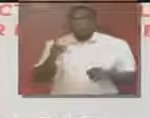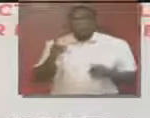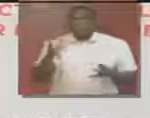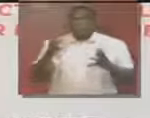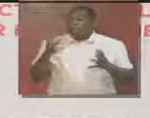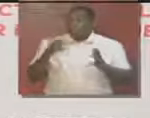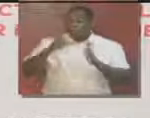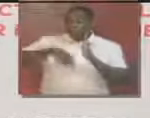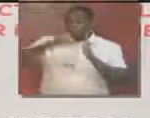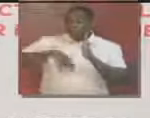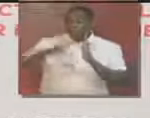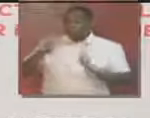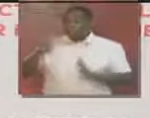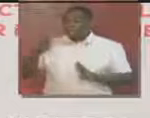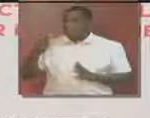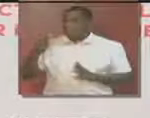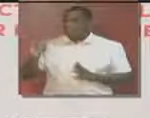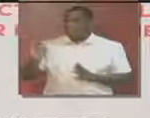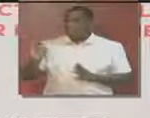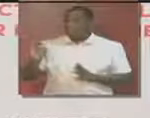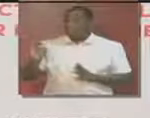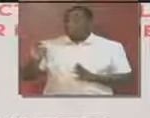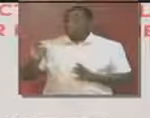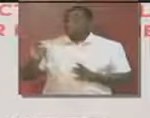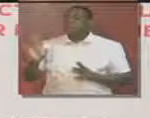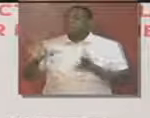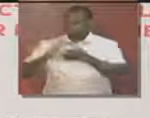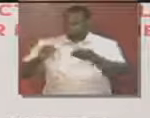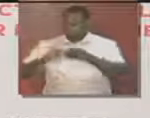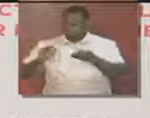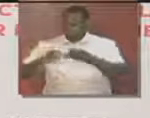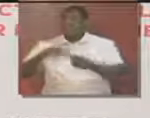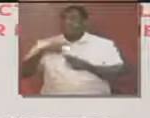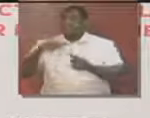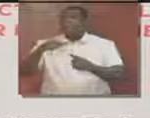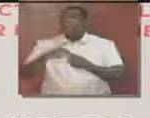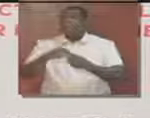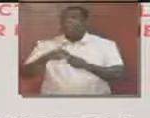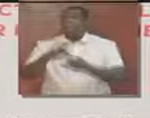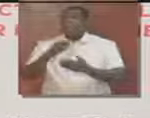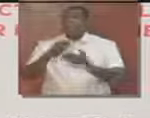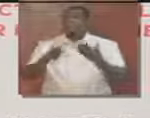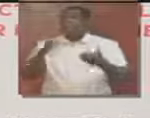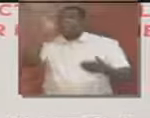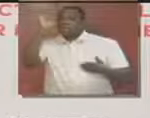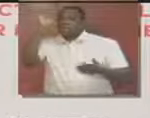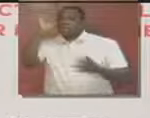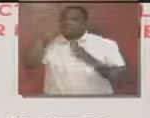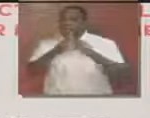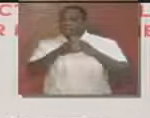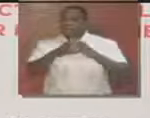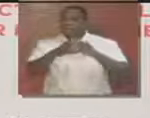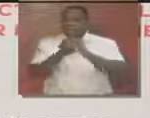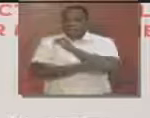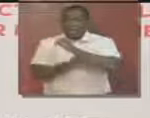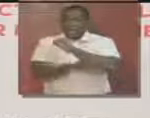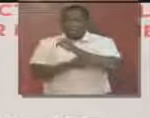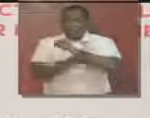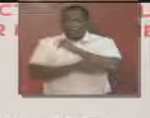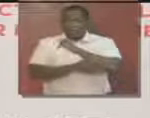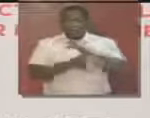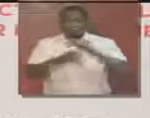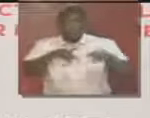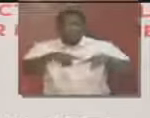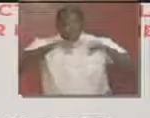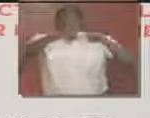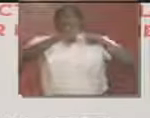WHO statement on the suspension of the AstraZeneca vaccine in some European countries. And it goes as follows. The WHO is